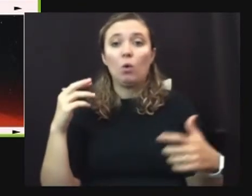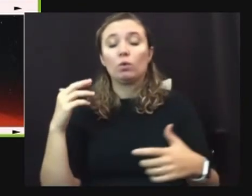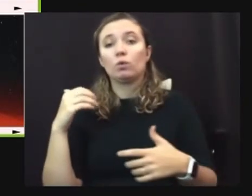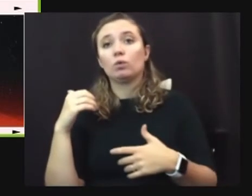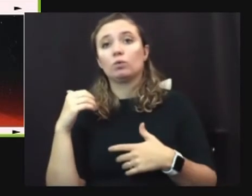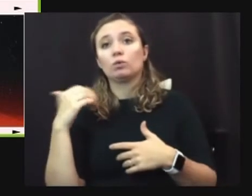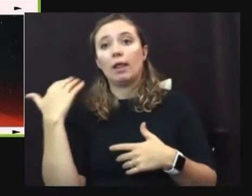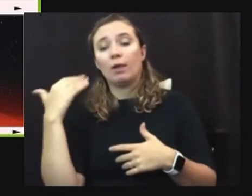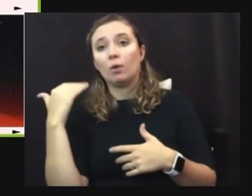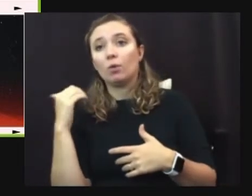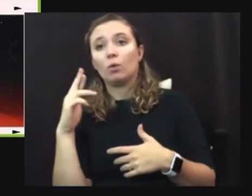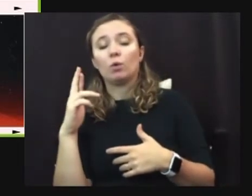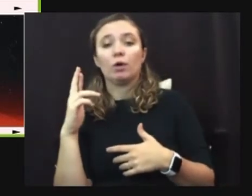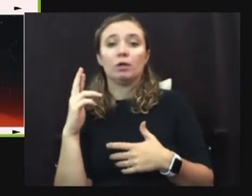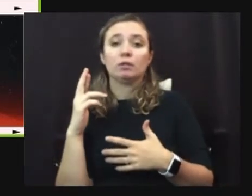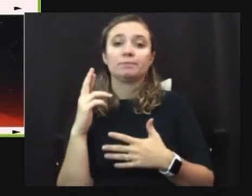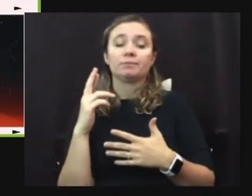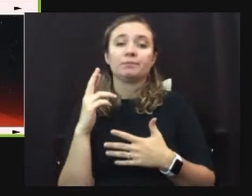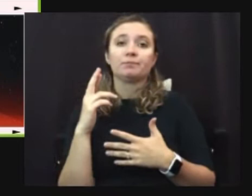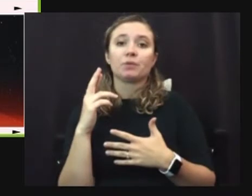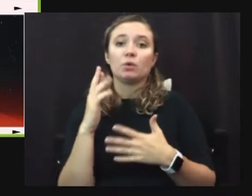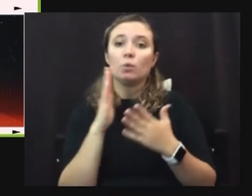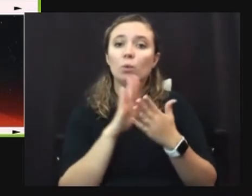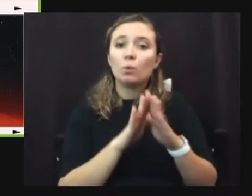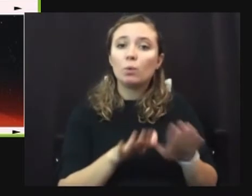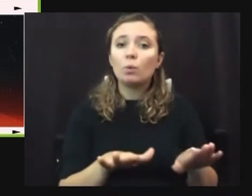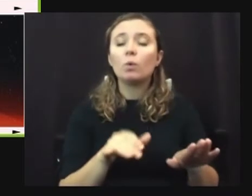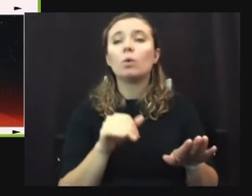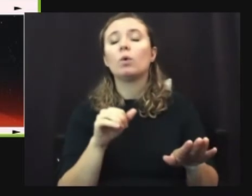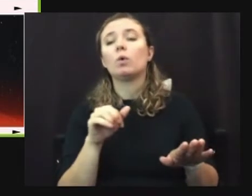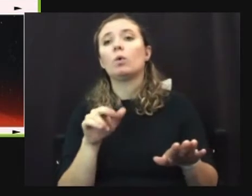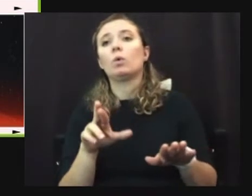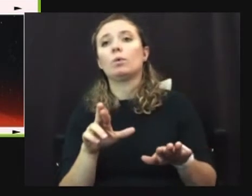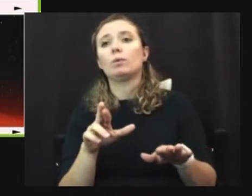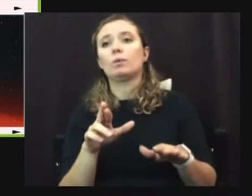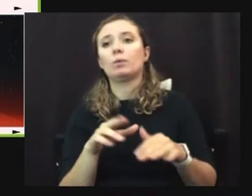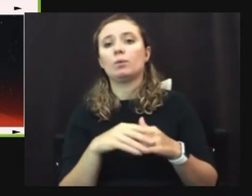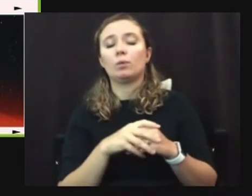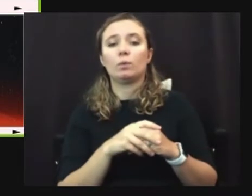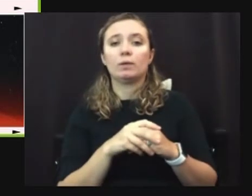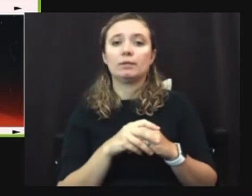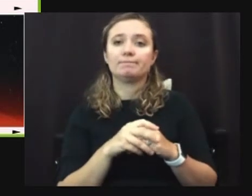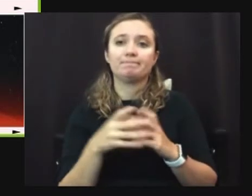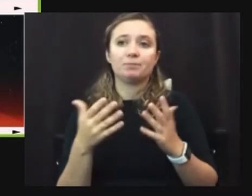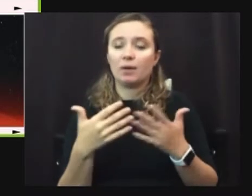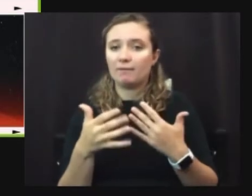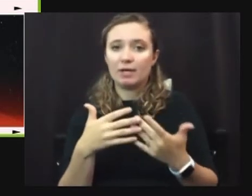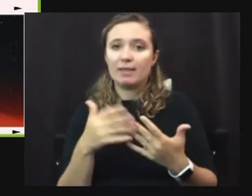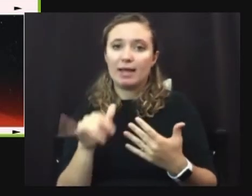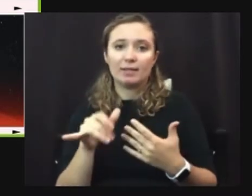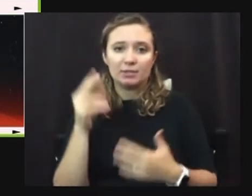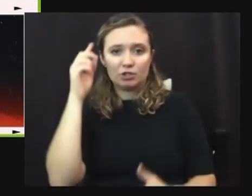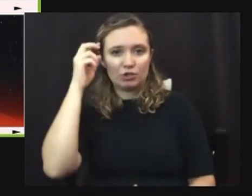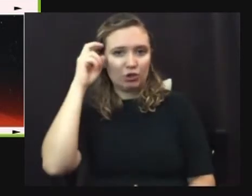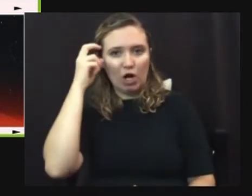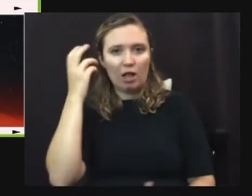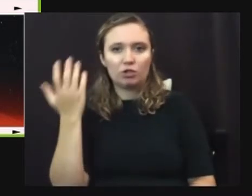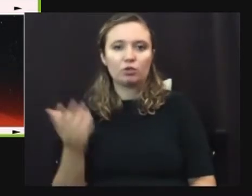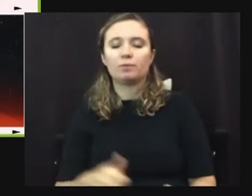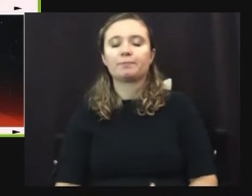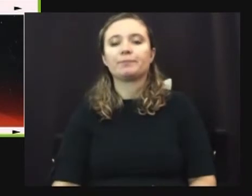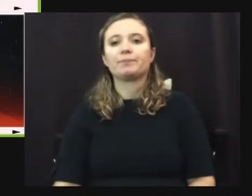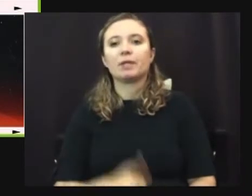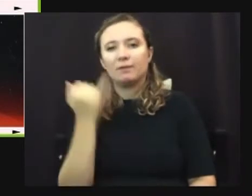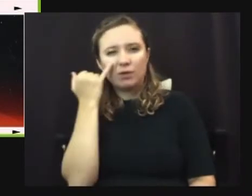fast or take a long time and be really slow, and that's all neurological. So if you notice speech pattern differences and you're